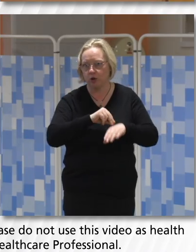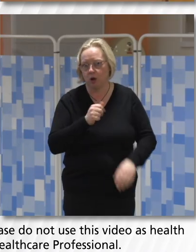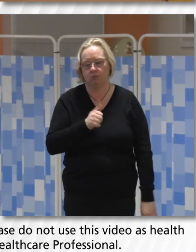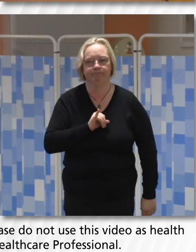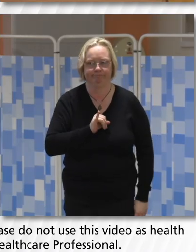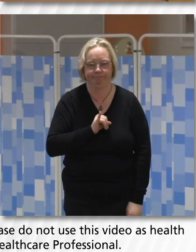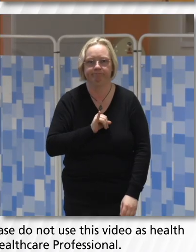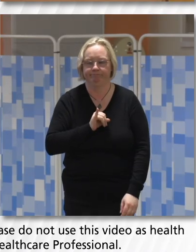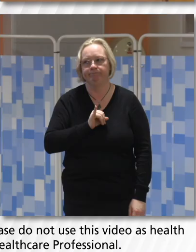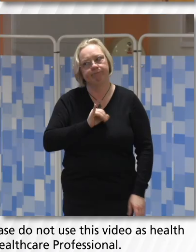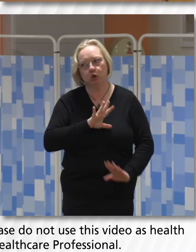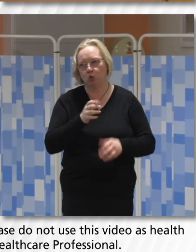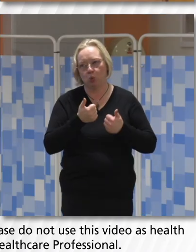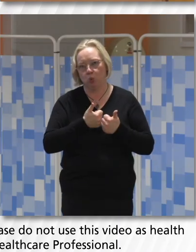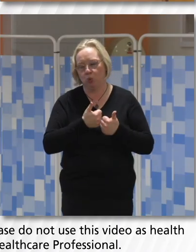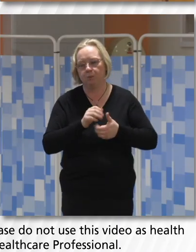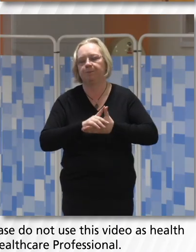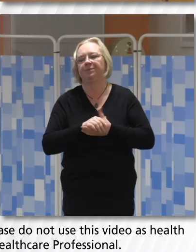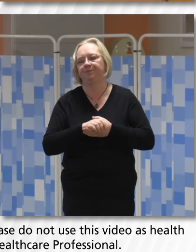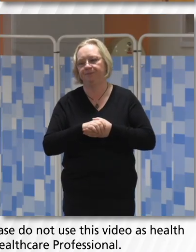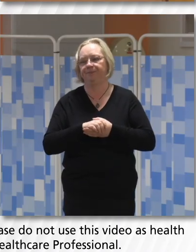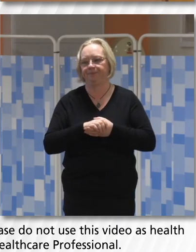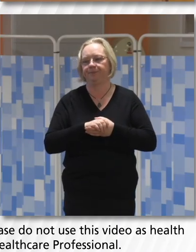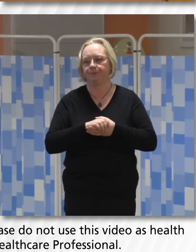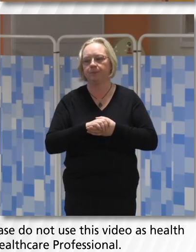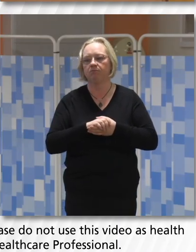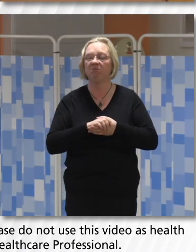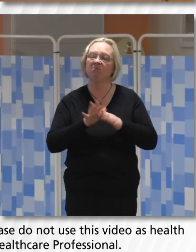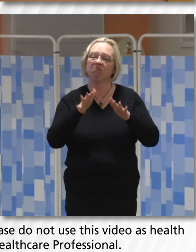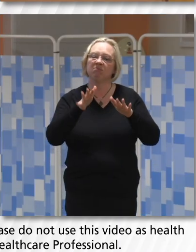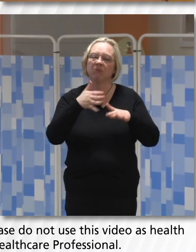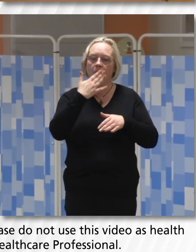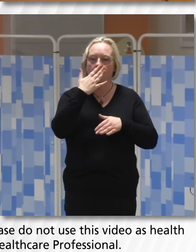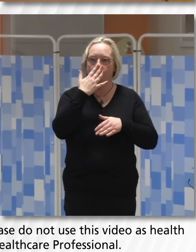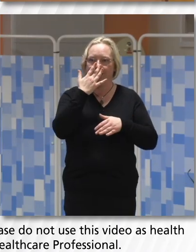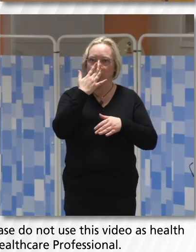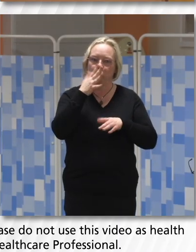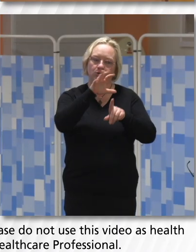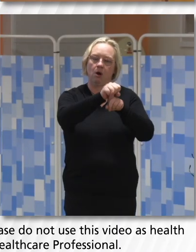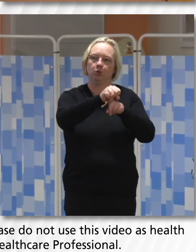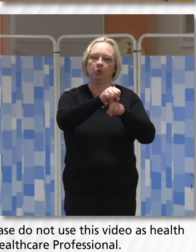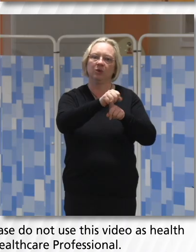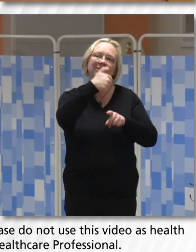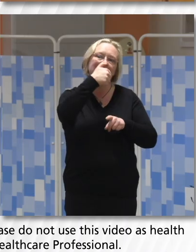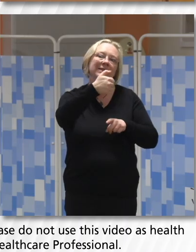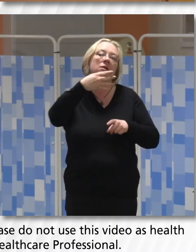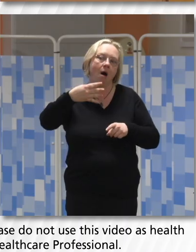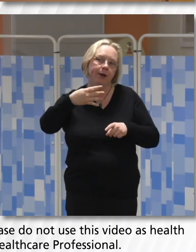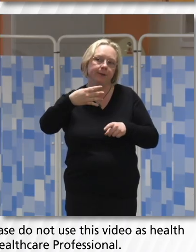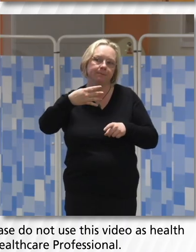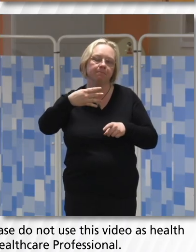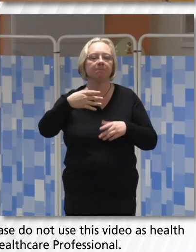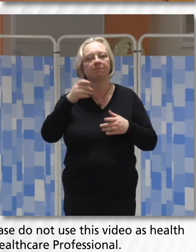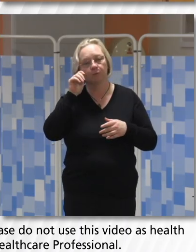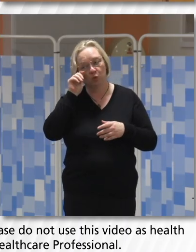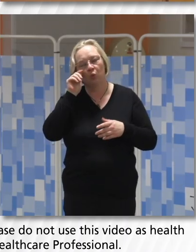in Northern Ireland is not good. Average age of people being diagnosed is 69, so it does